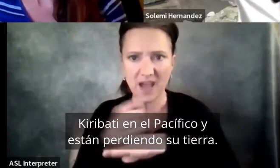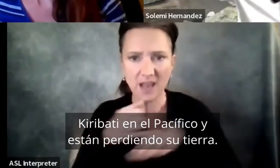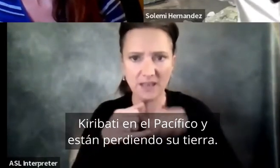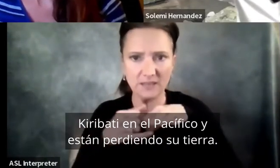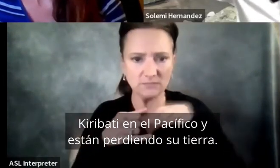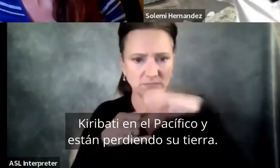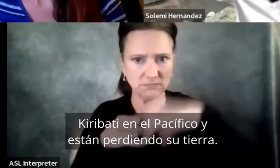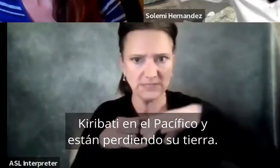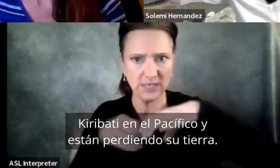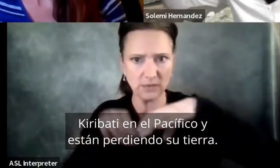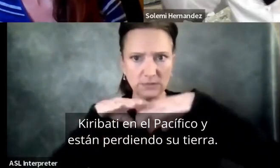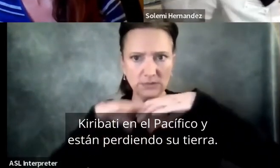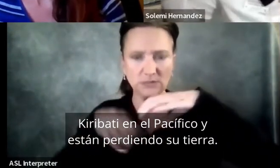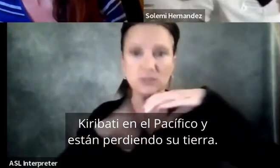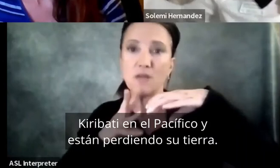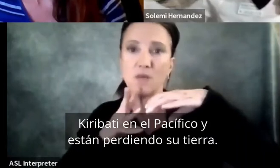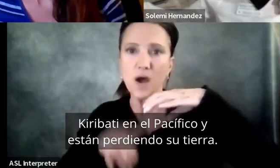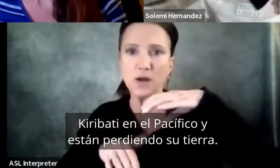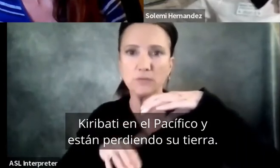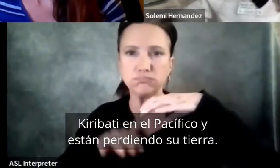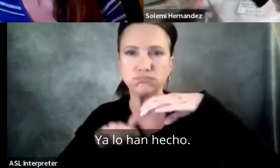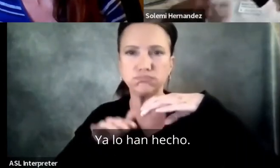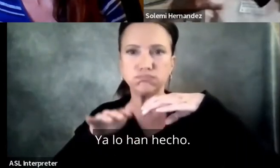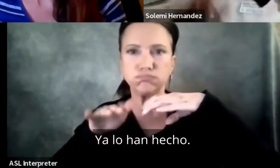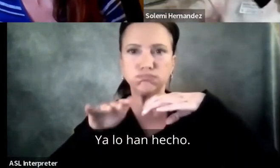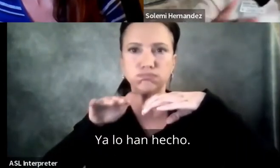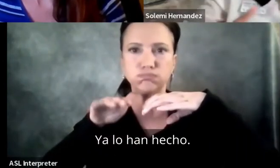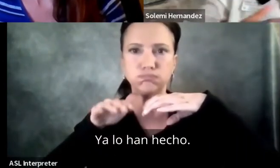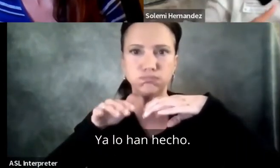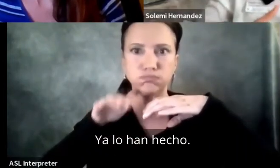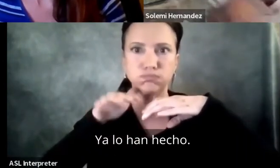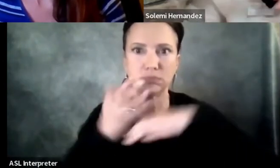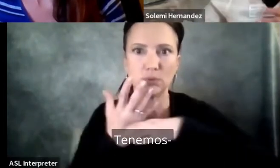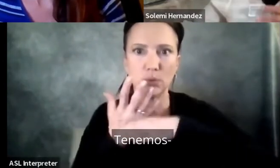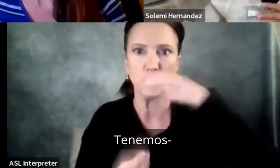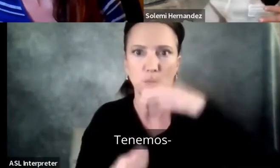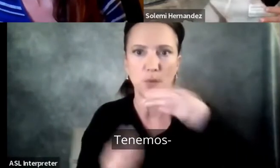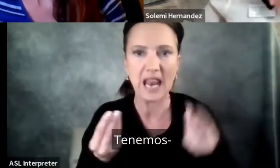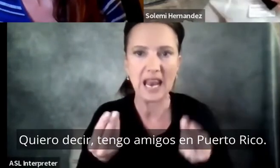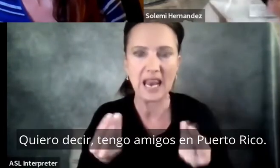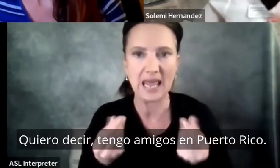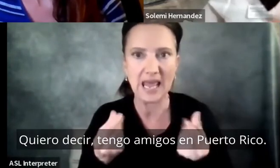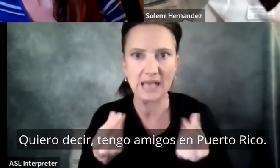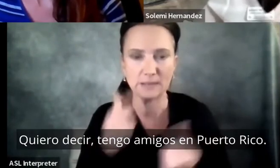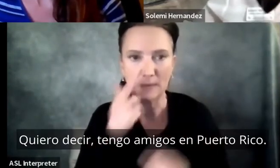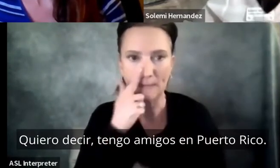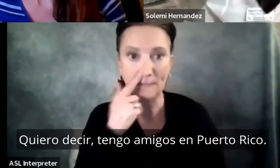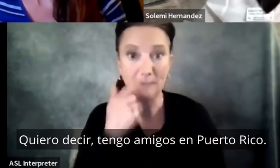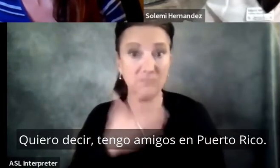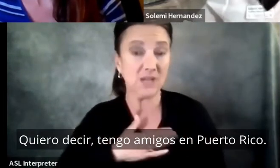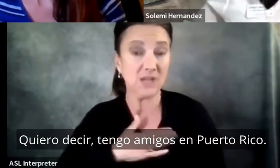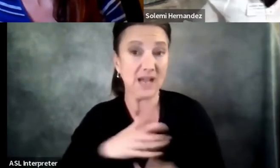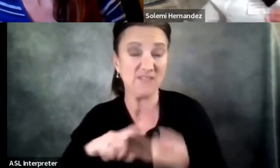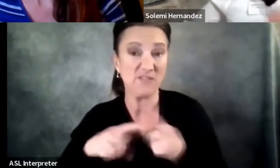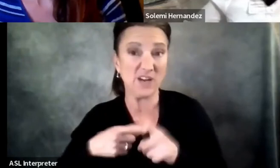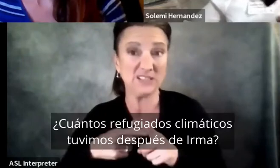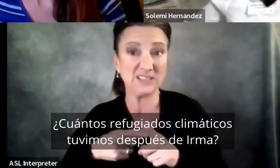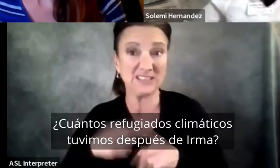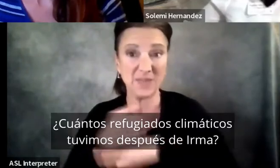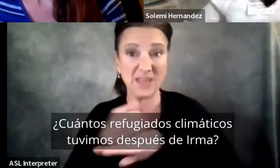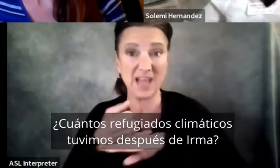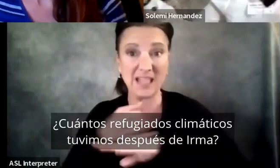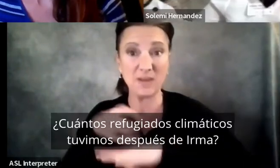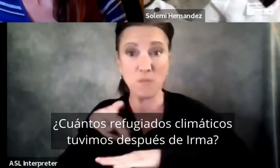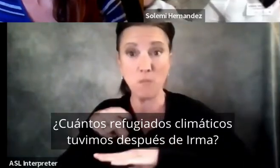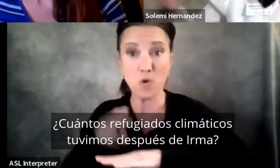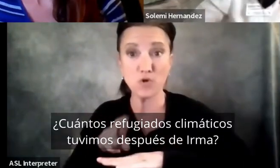Pacific, and they're losing their land. They have already. I have friends in Puerto Rico. How